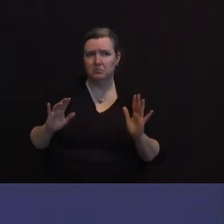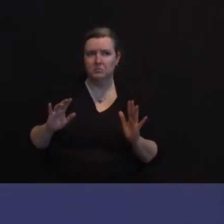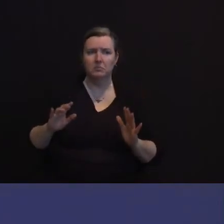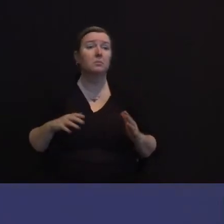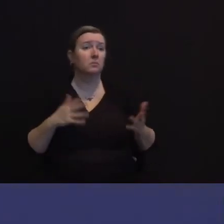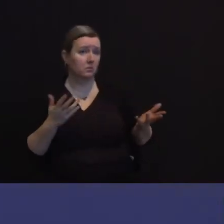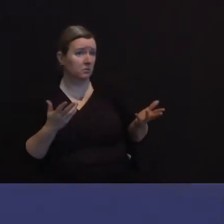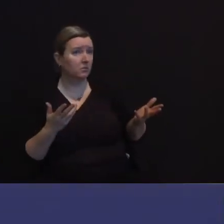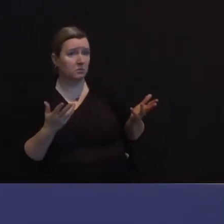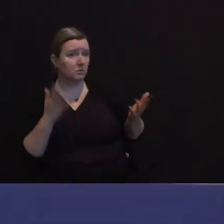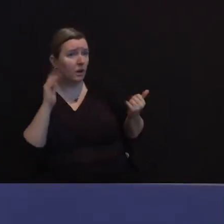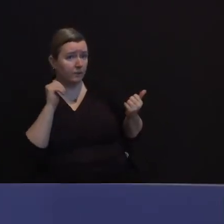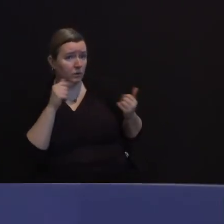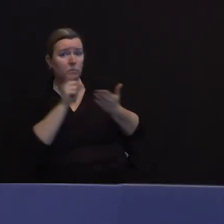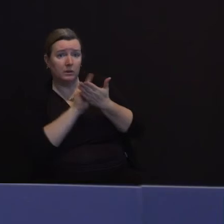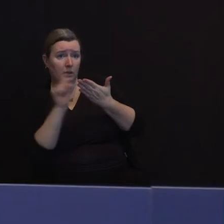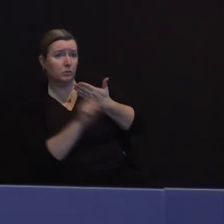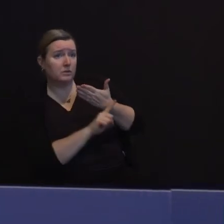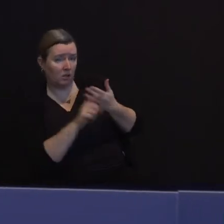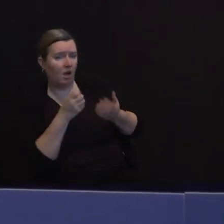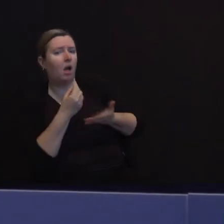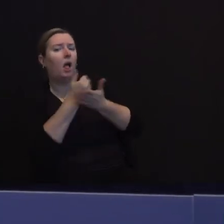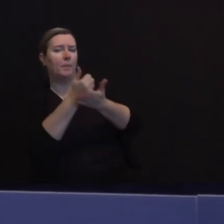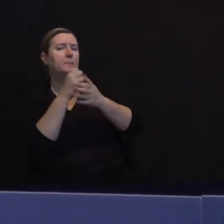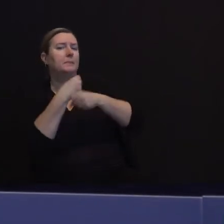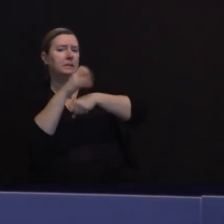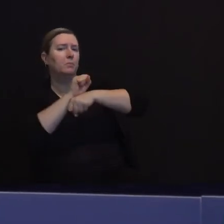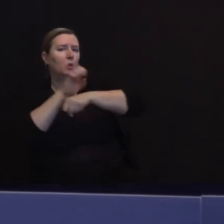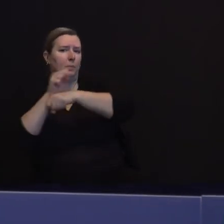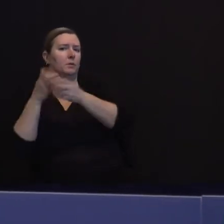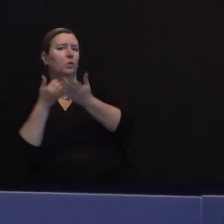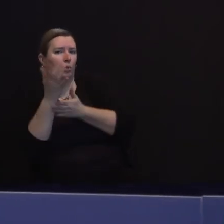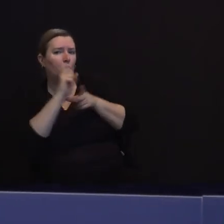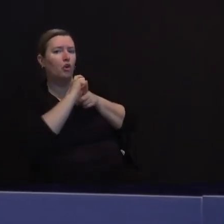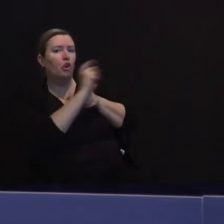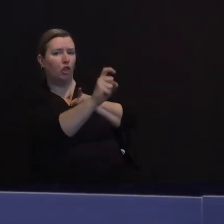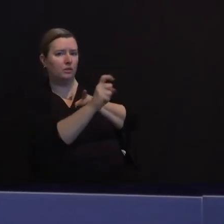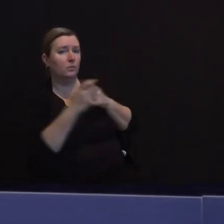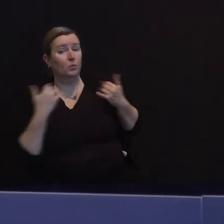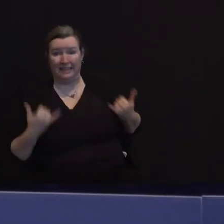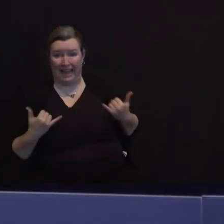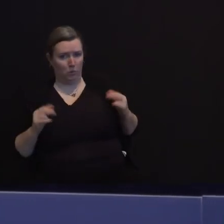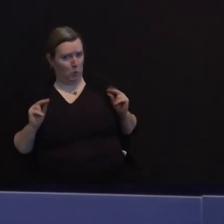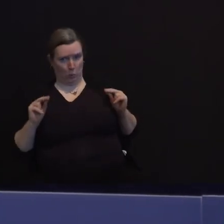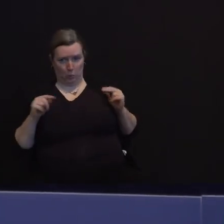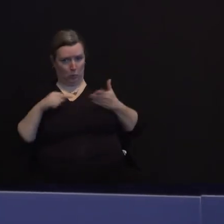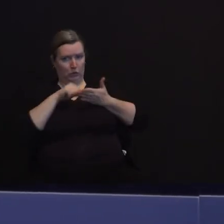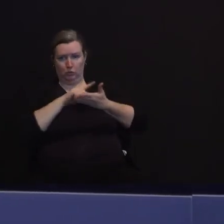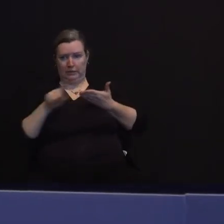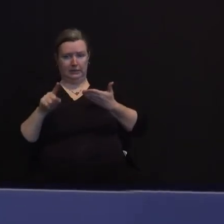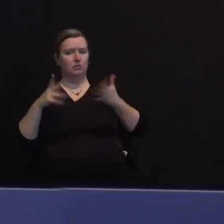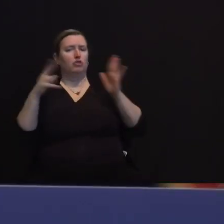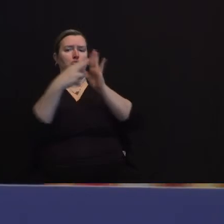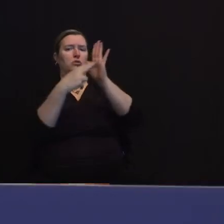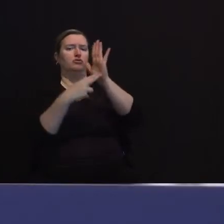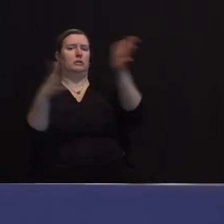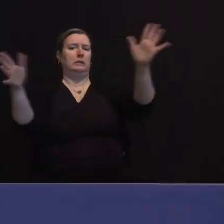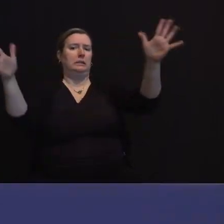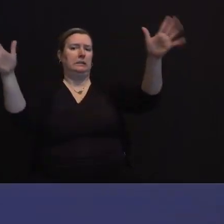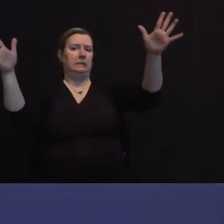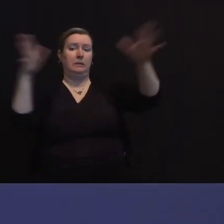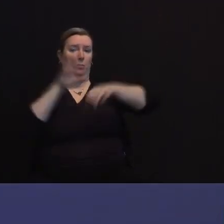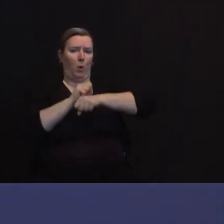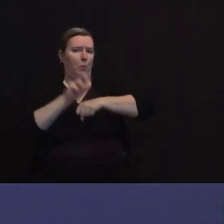some appointment scheduling. That's our But goal. for the moment, unless. For the you- moment, it's to help them Helping register. pre-register, right? I am aware,